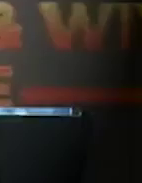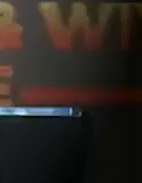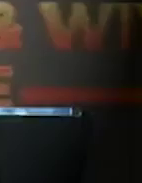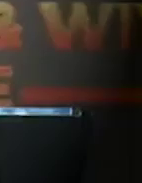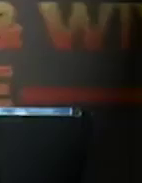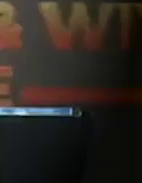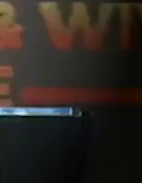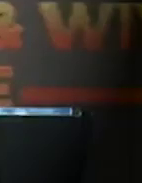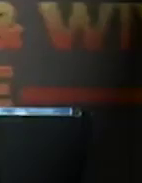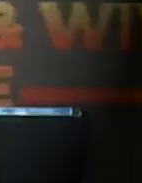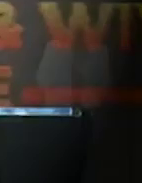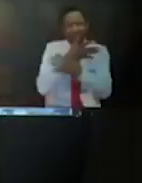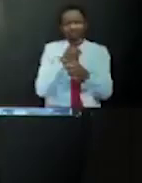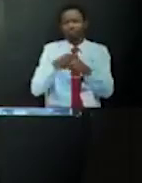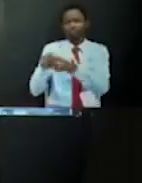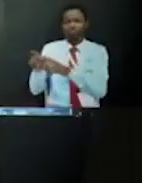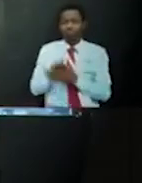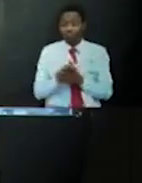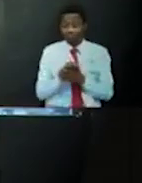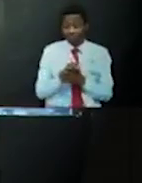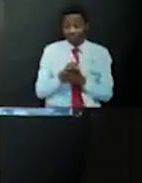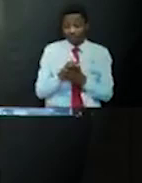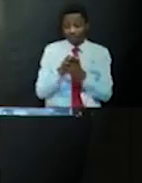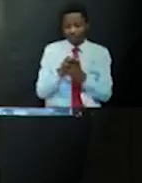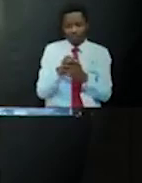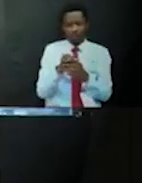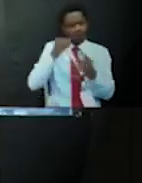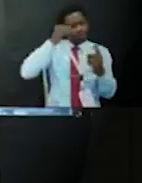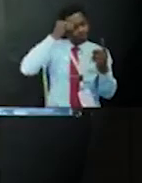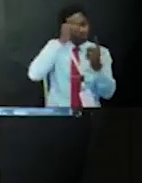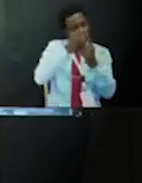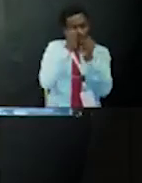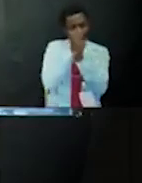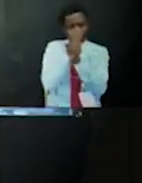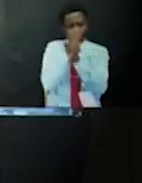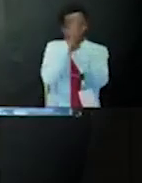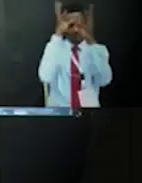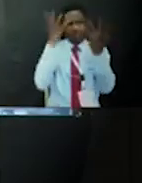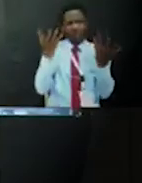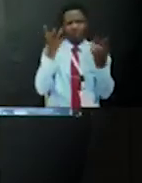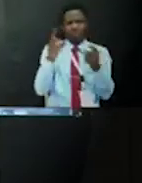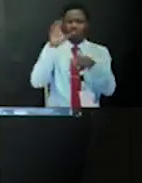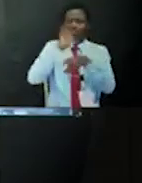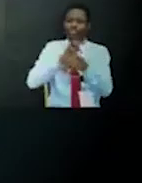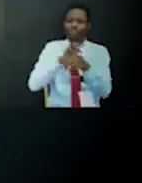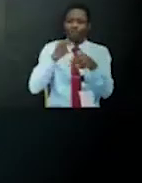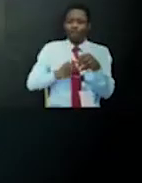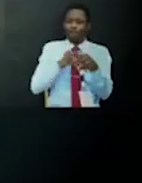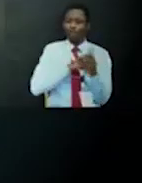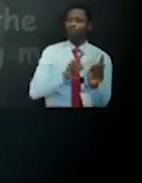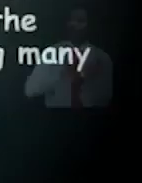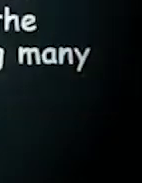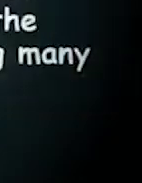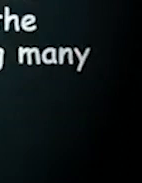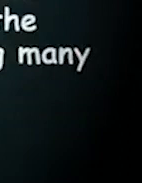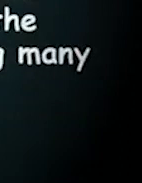rulers of darkness. The overall goal of this vision is a church where members go to possess